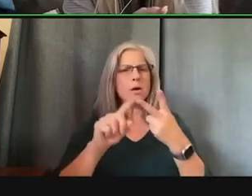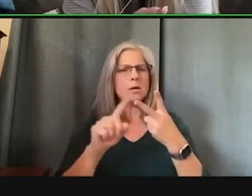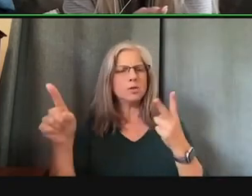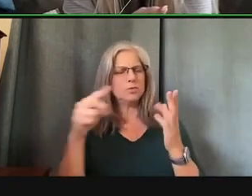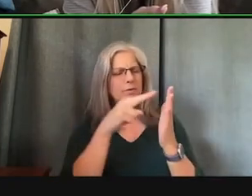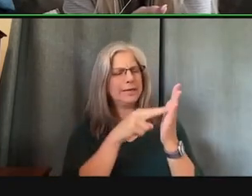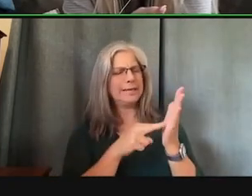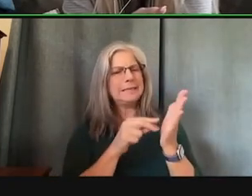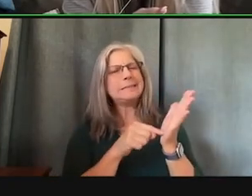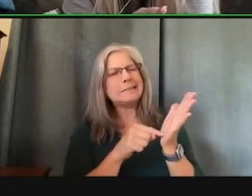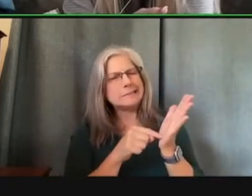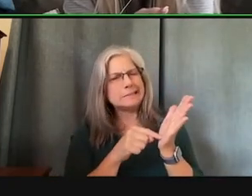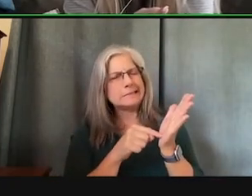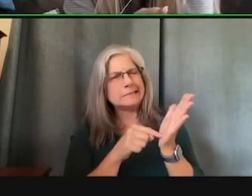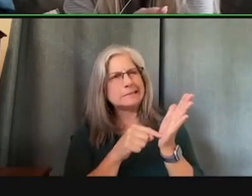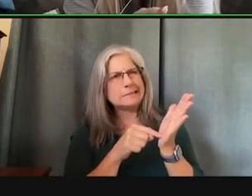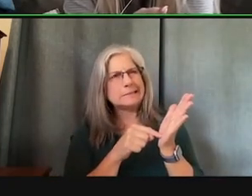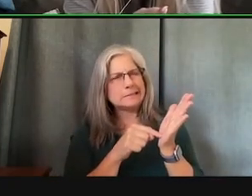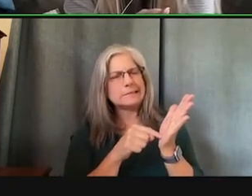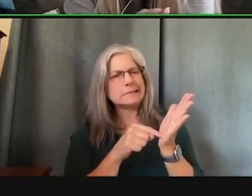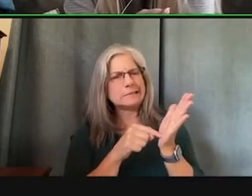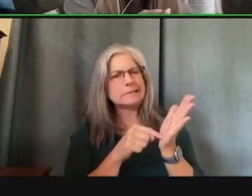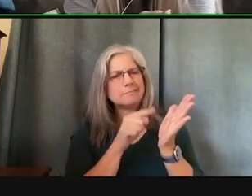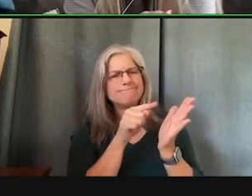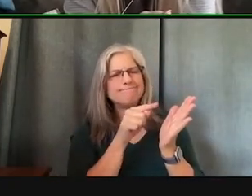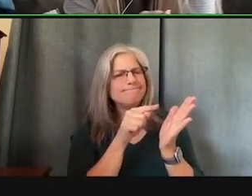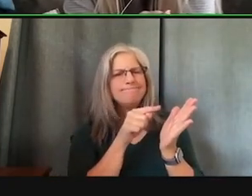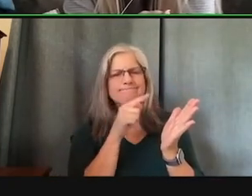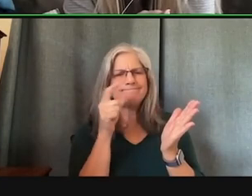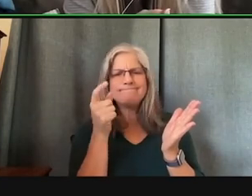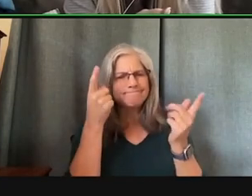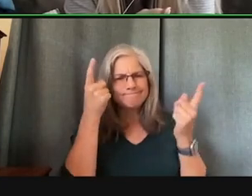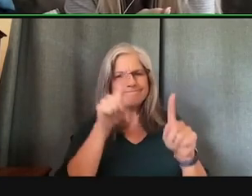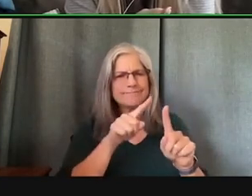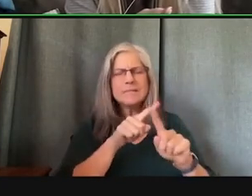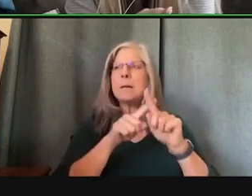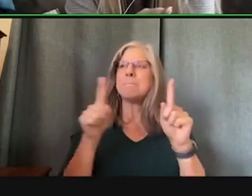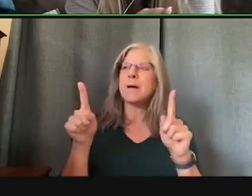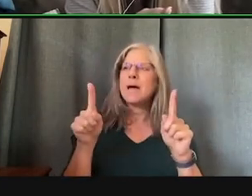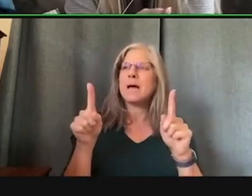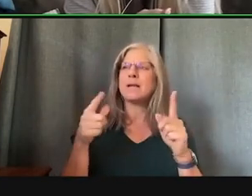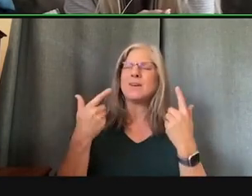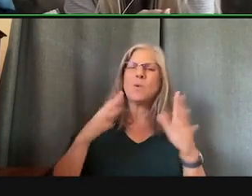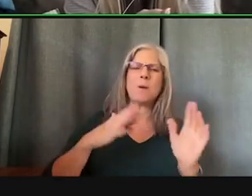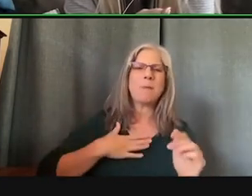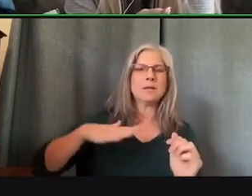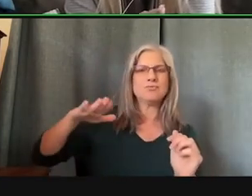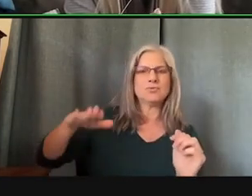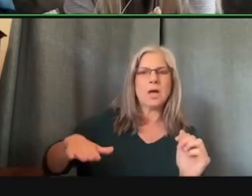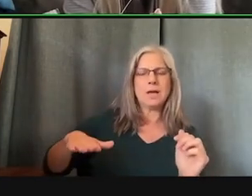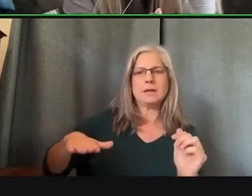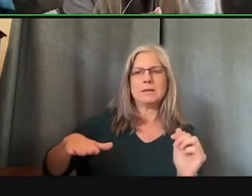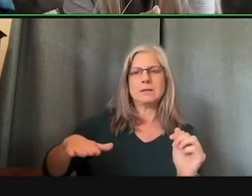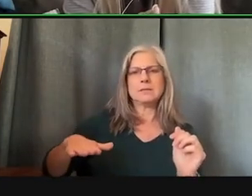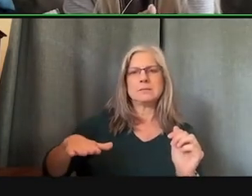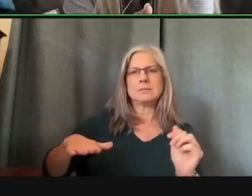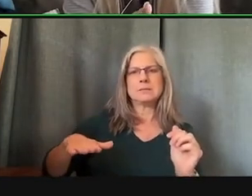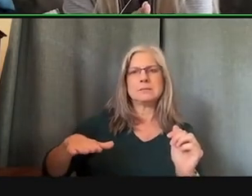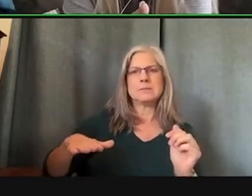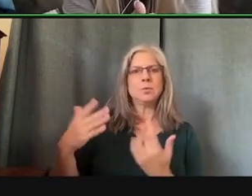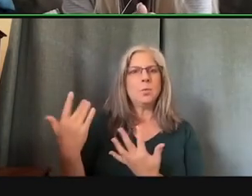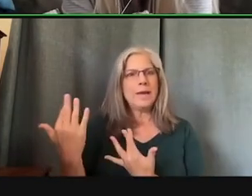okay, well, there are parts of it that I don't agree with, but I don't want my child to not start some of